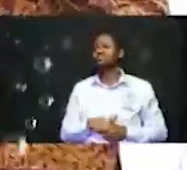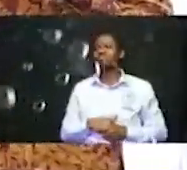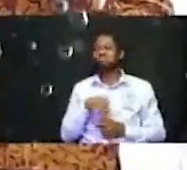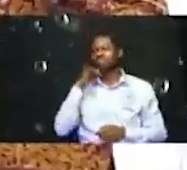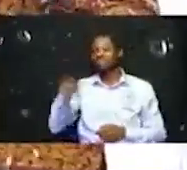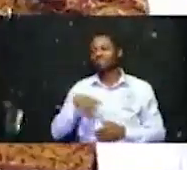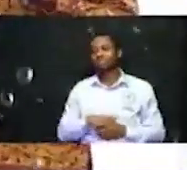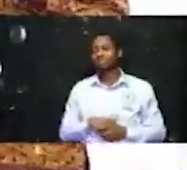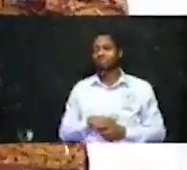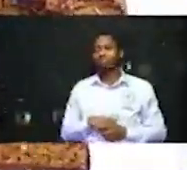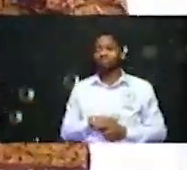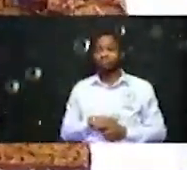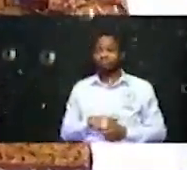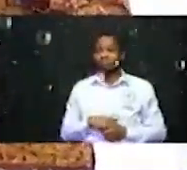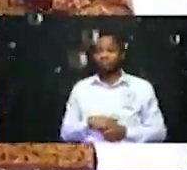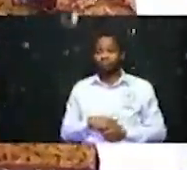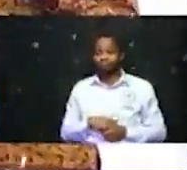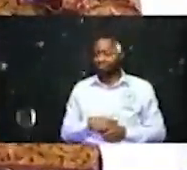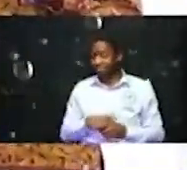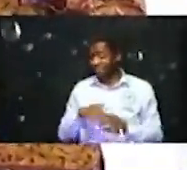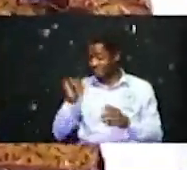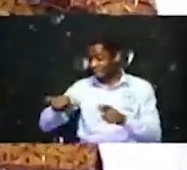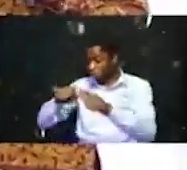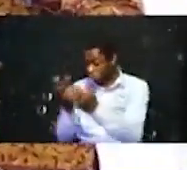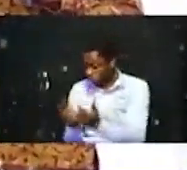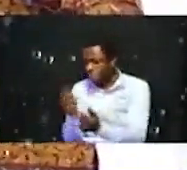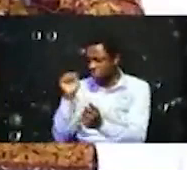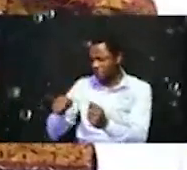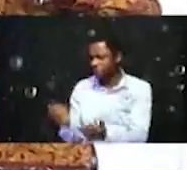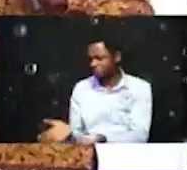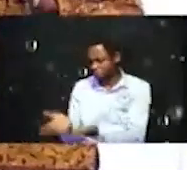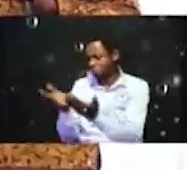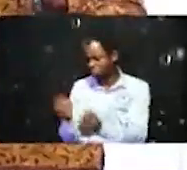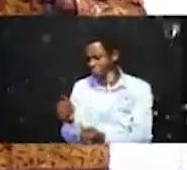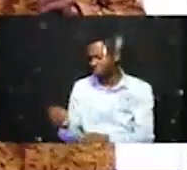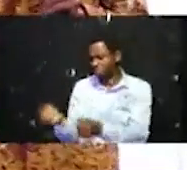could be accorded some protocols because of their position.